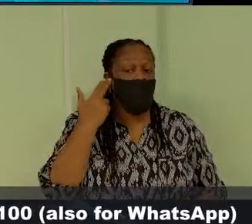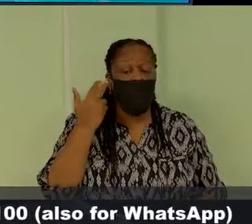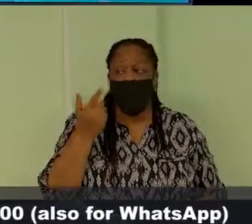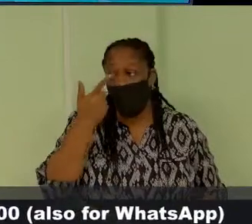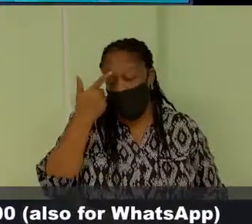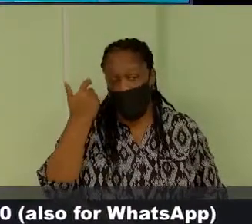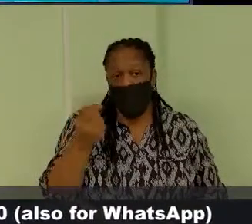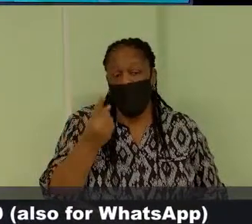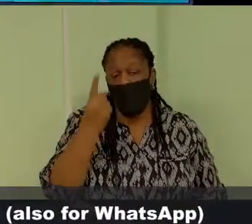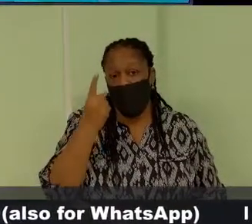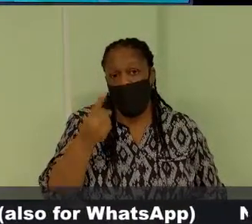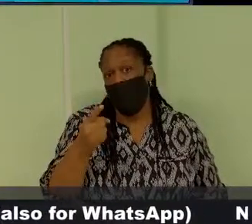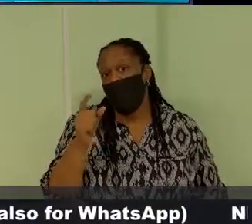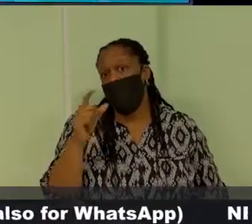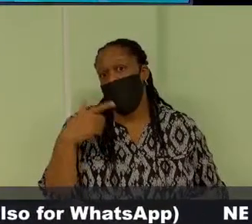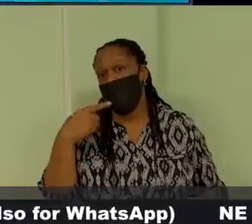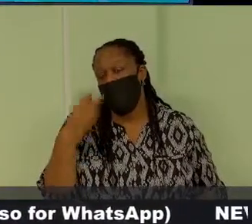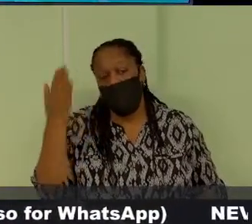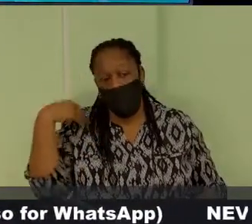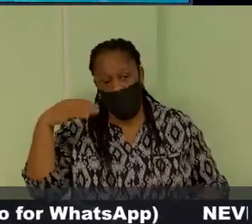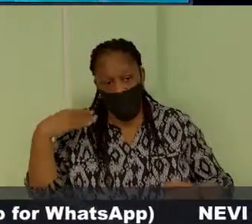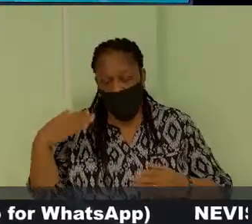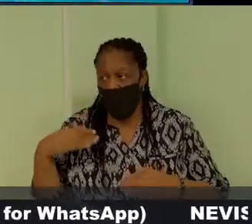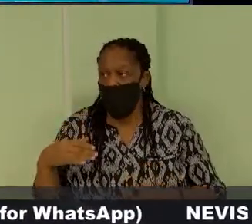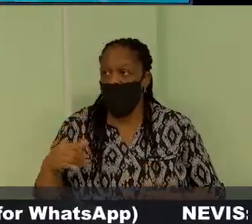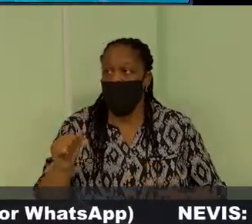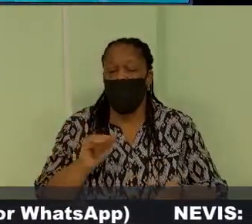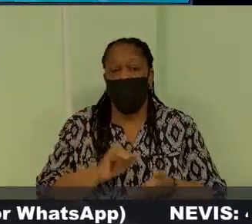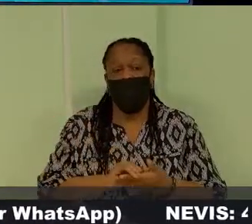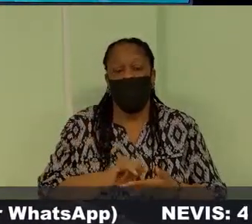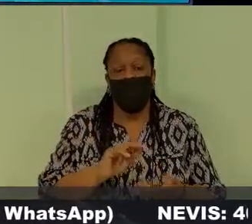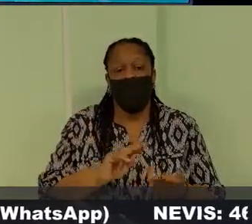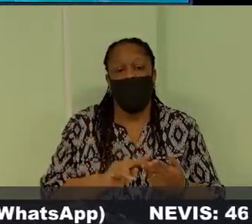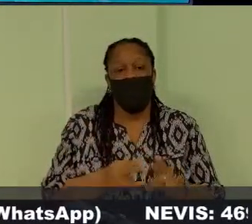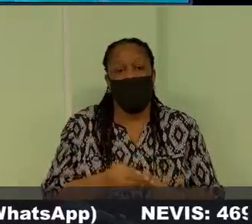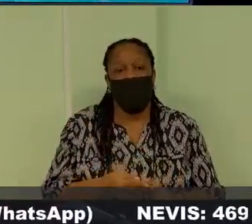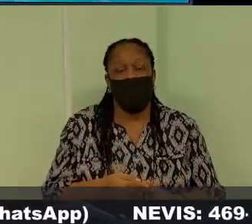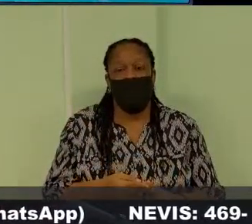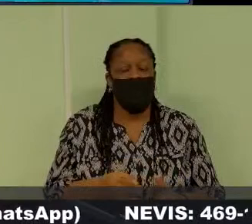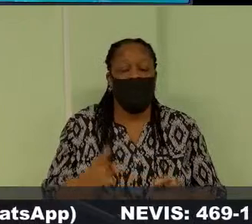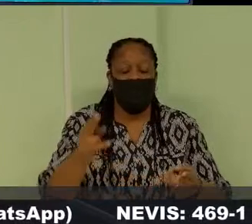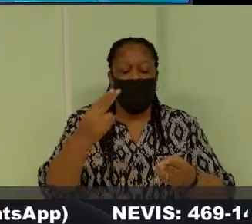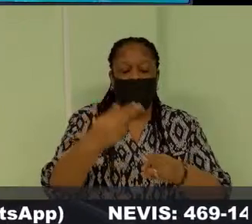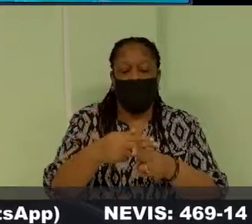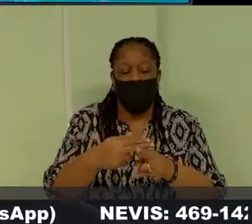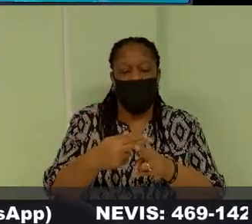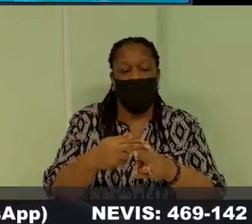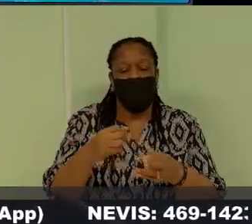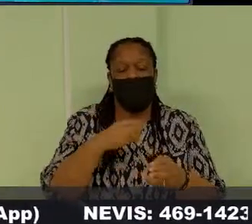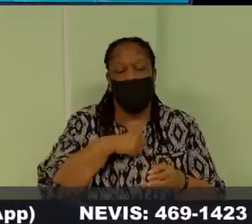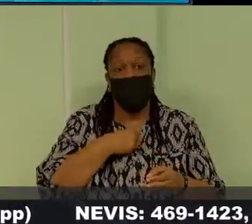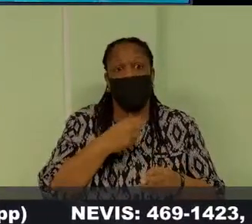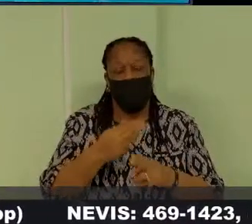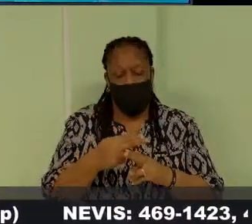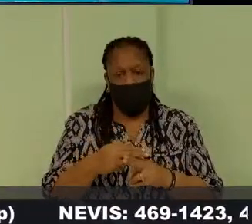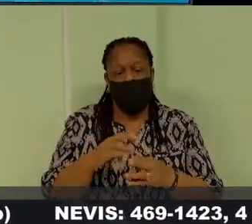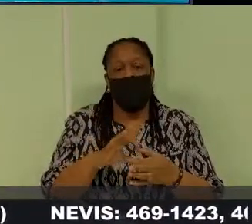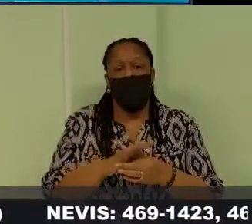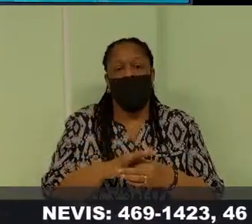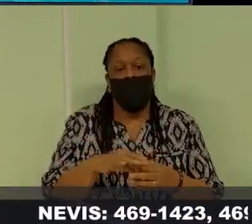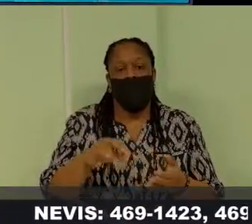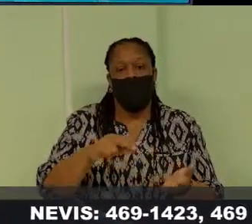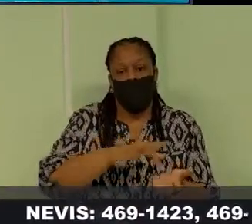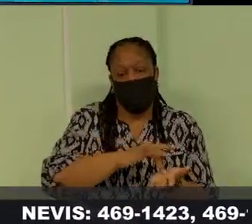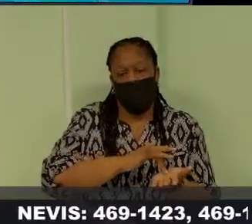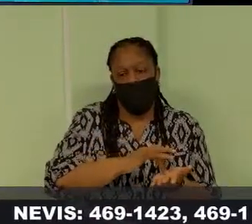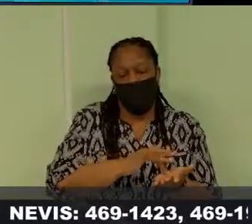slides covered this. Regeneron, that's the name of the company that has produced the antibody cocktail that's